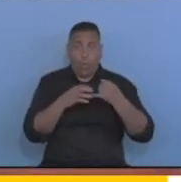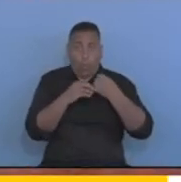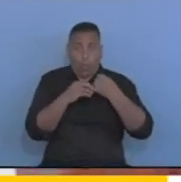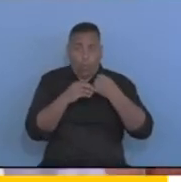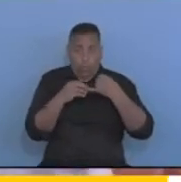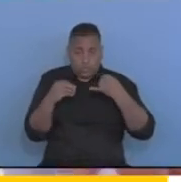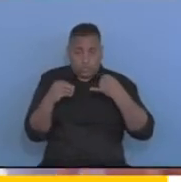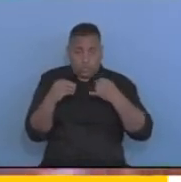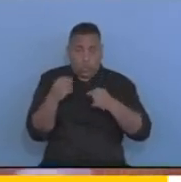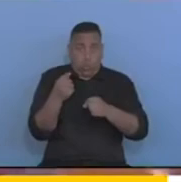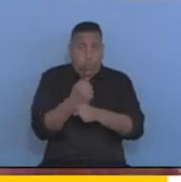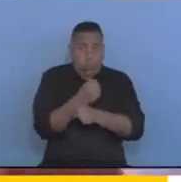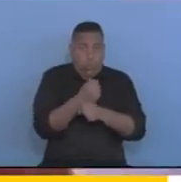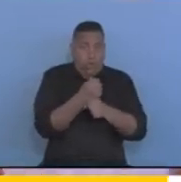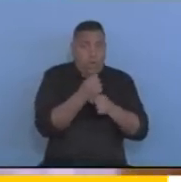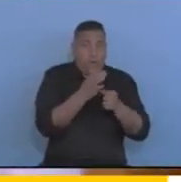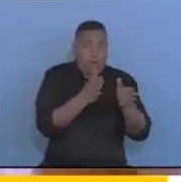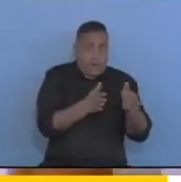woodworking